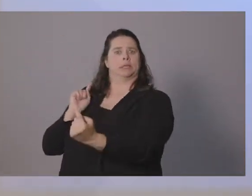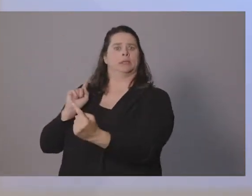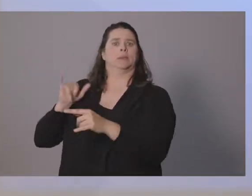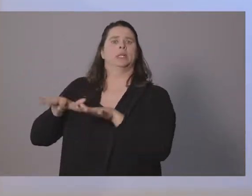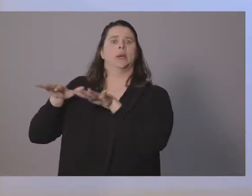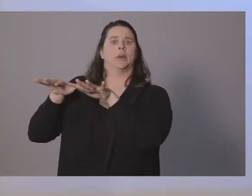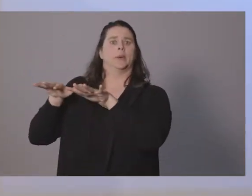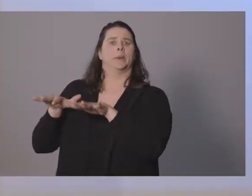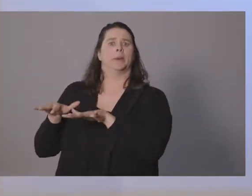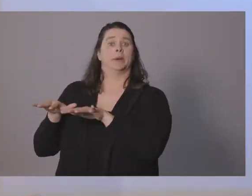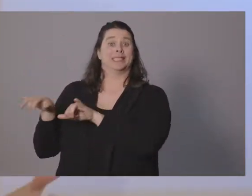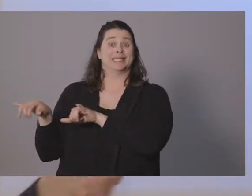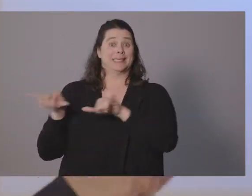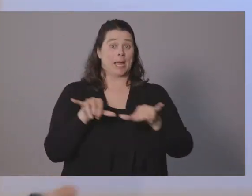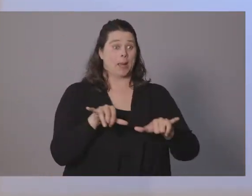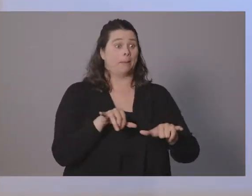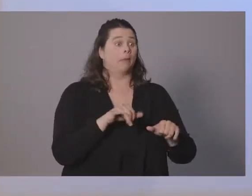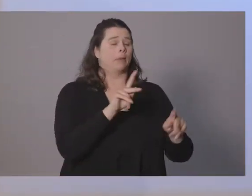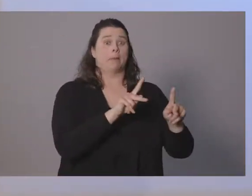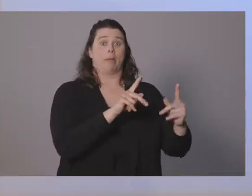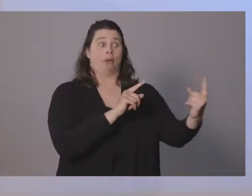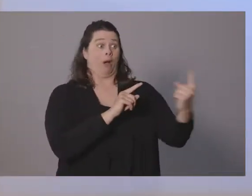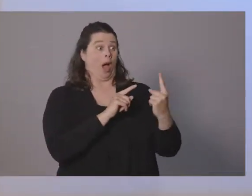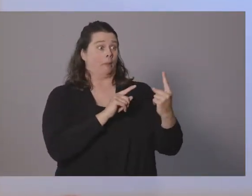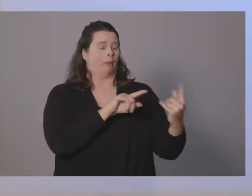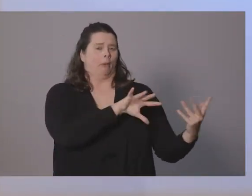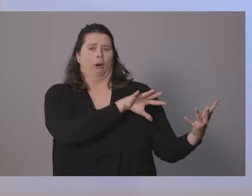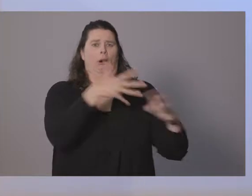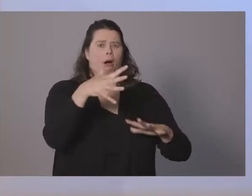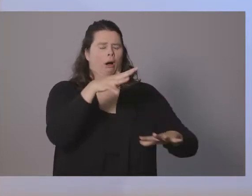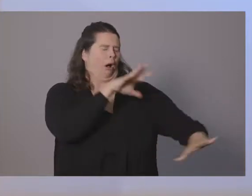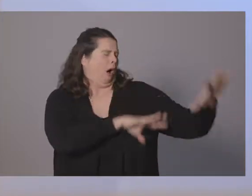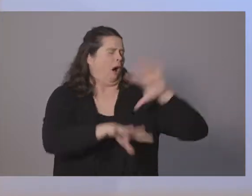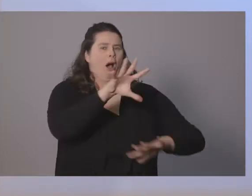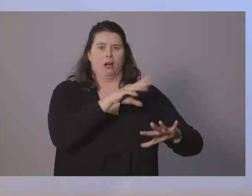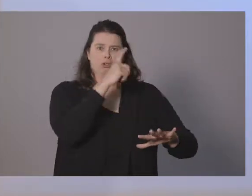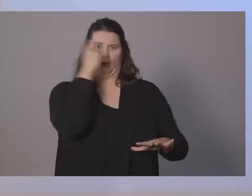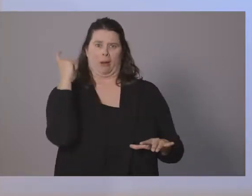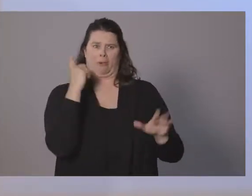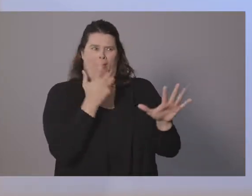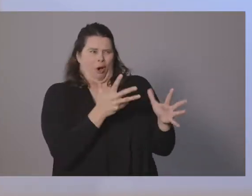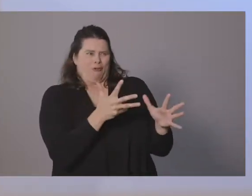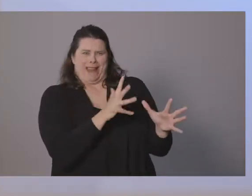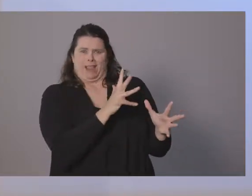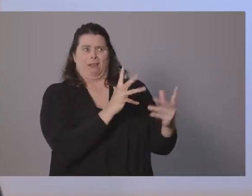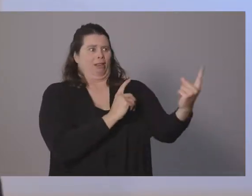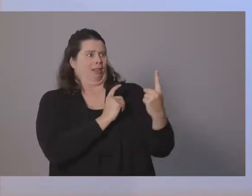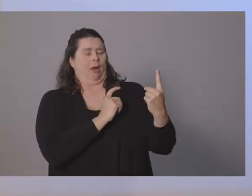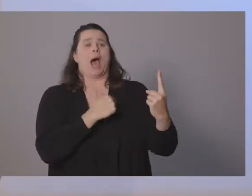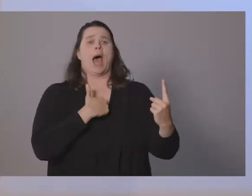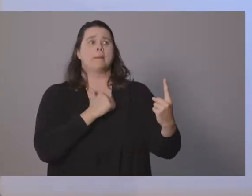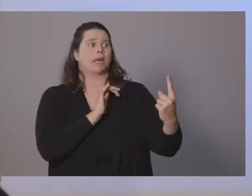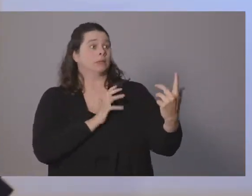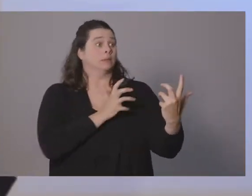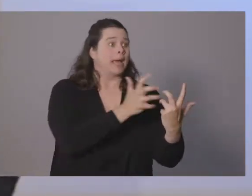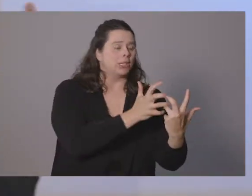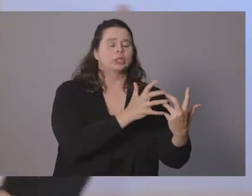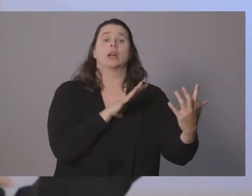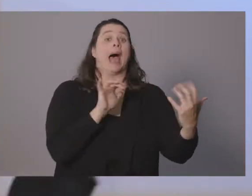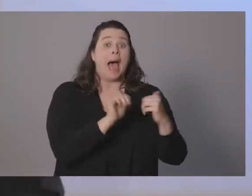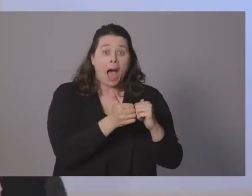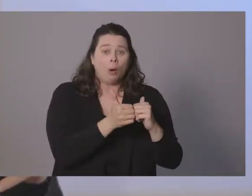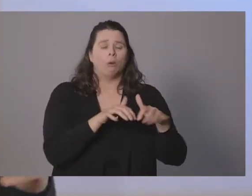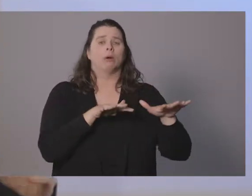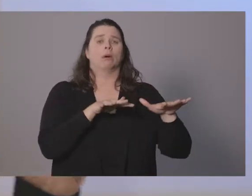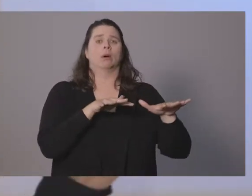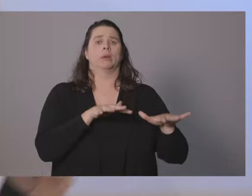own body awareness, to use whatever strategies you have. For the people who are here in this room, there are sensory tools on